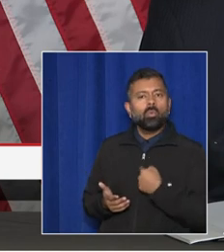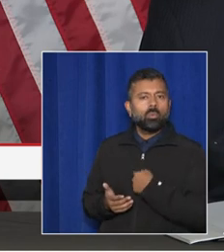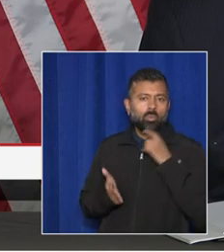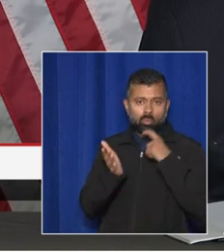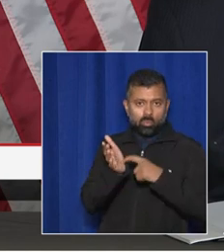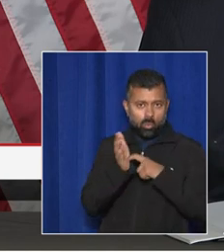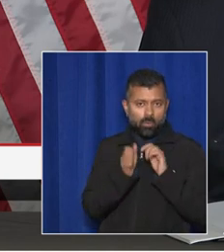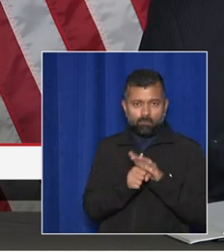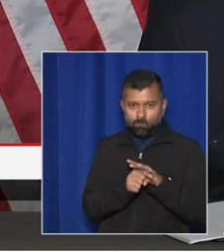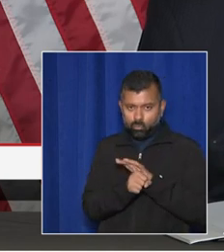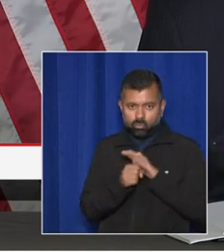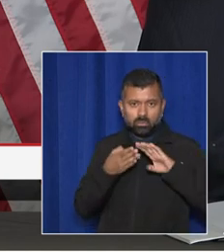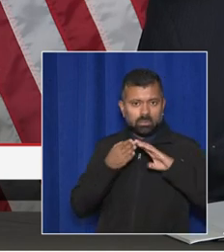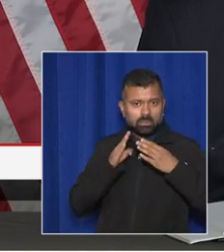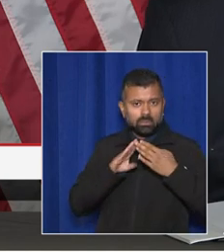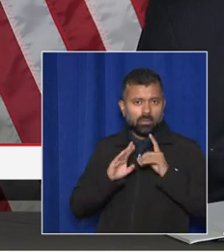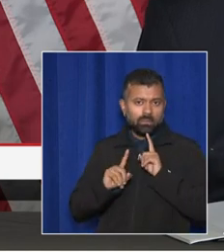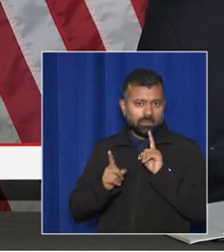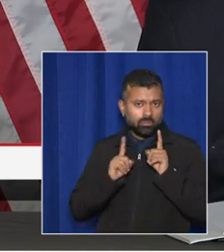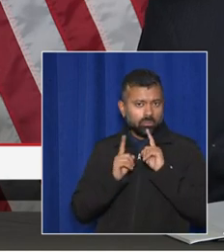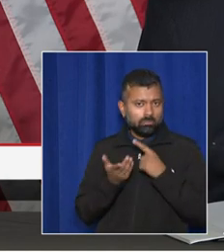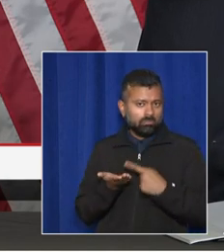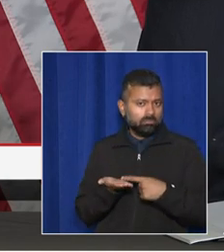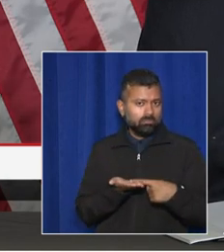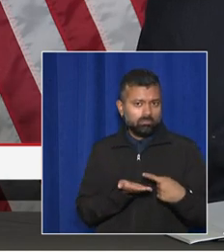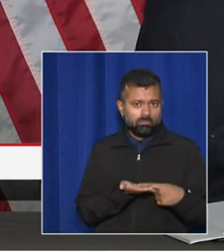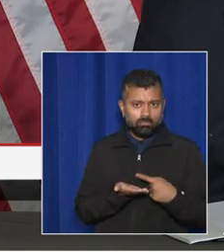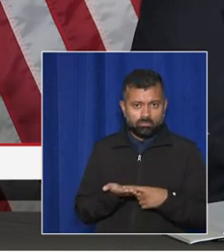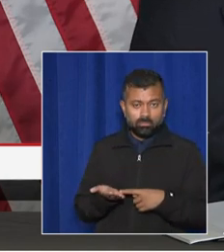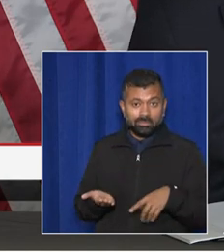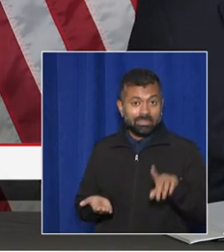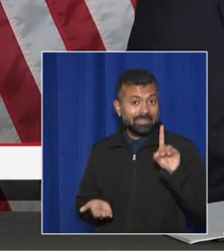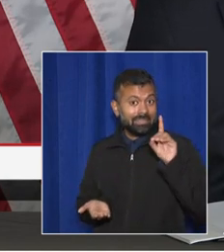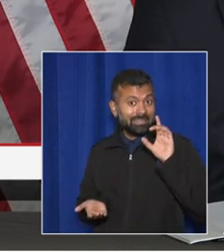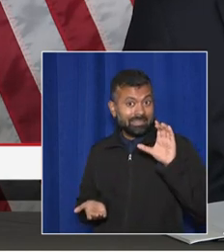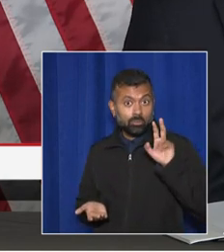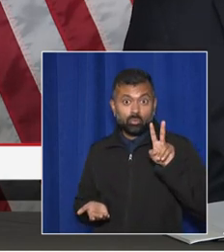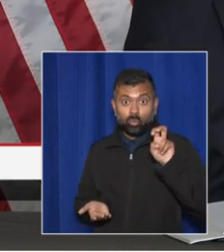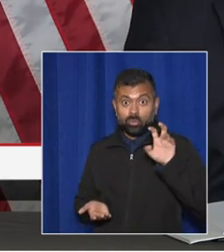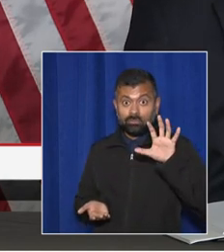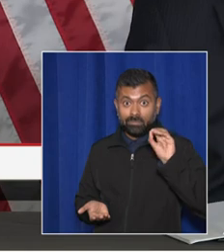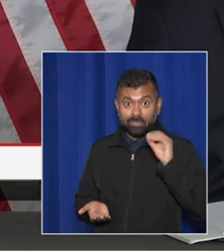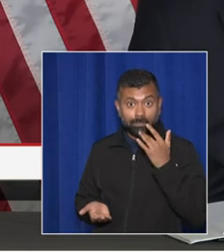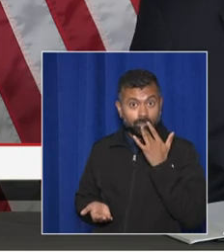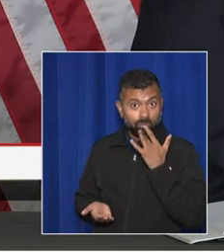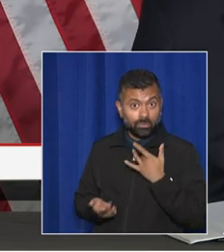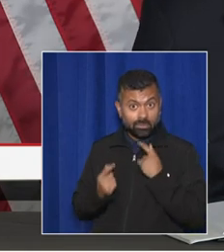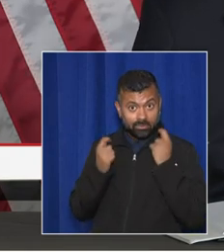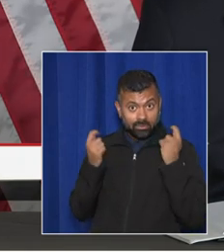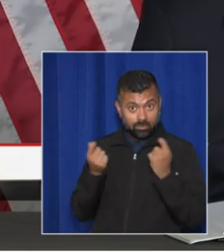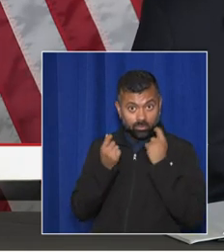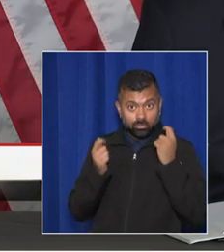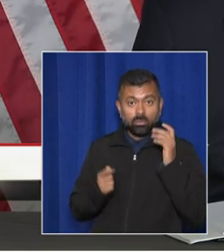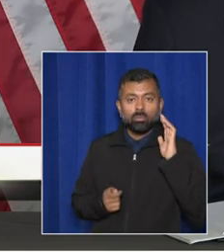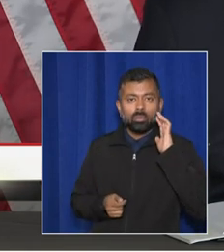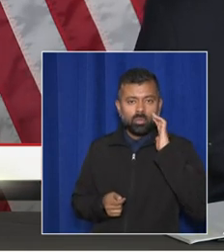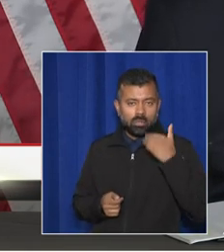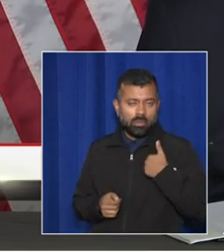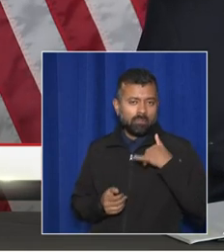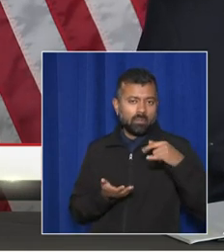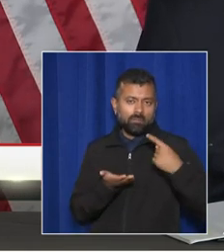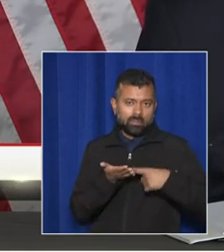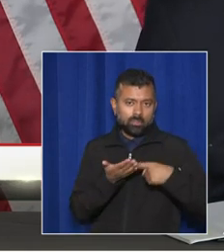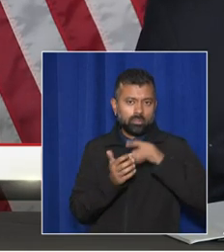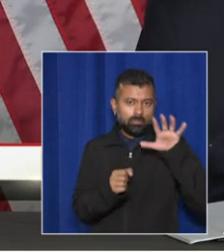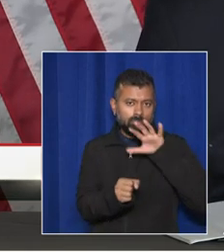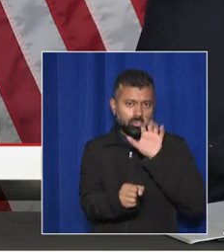semi-quincentennial. And we expect it to be a part of that discussion. But we